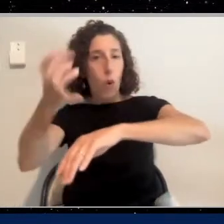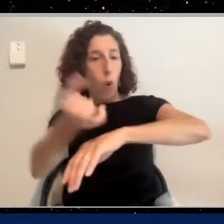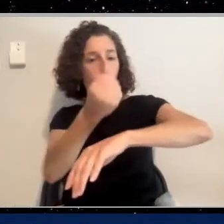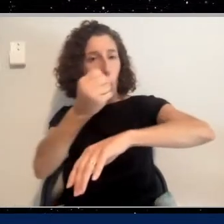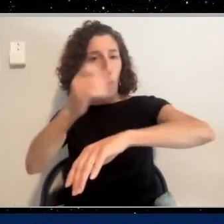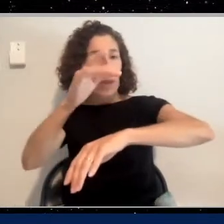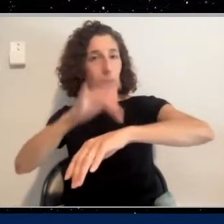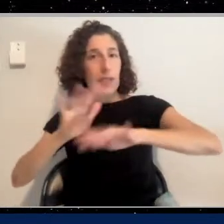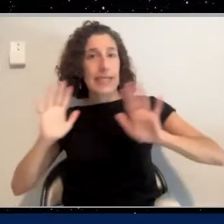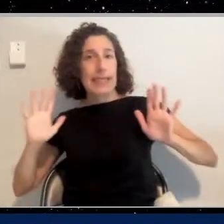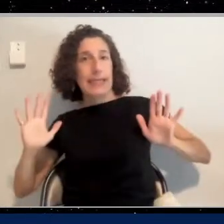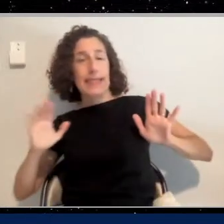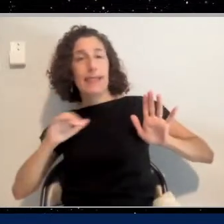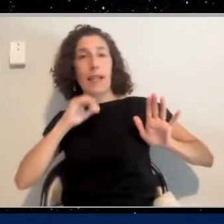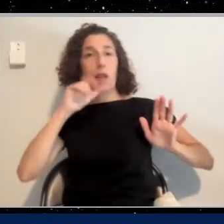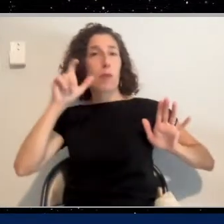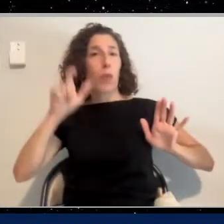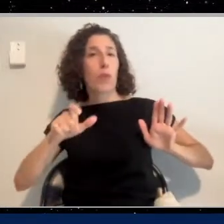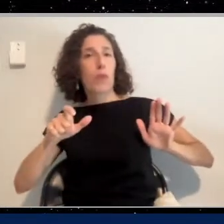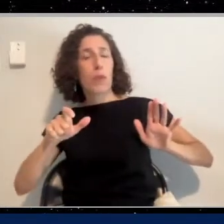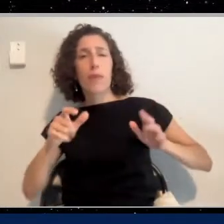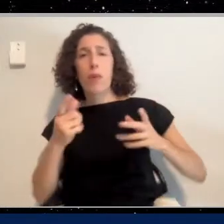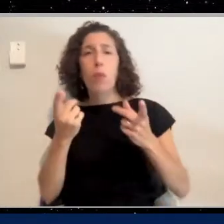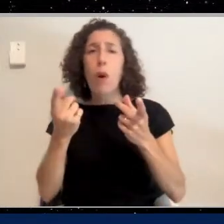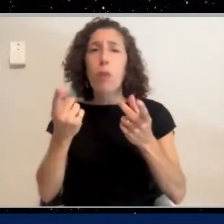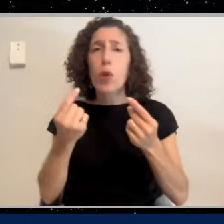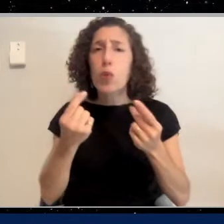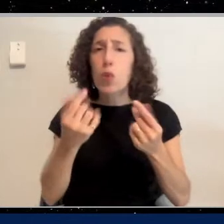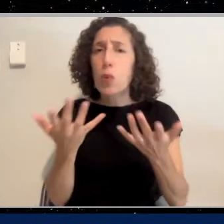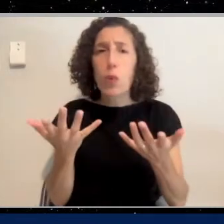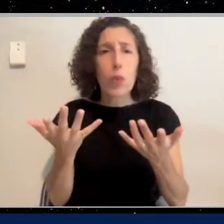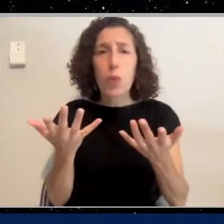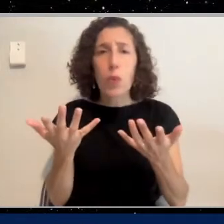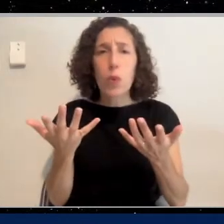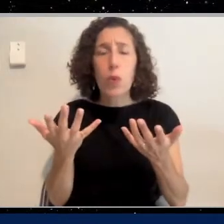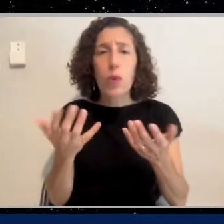who might experience it that way? That's